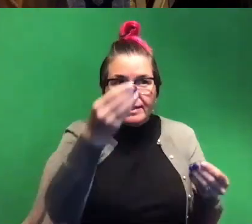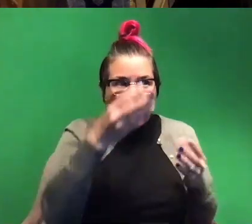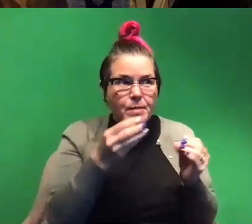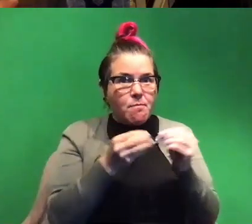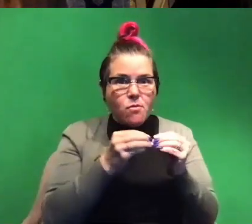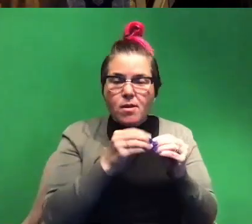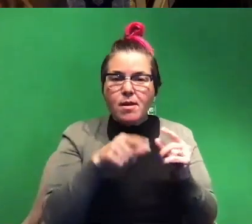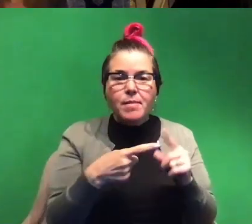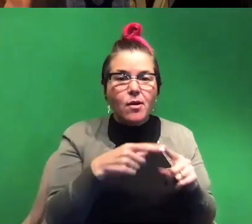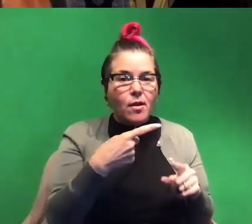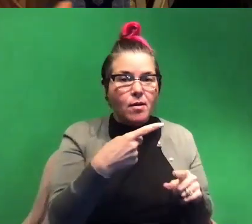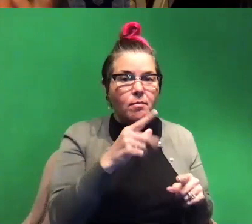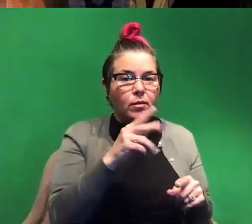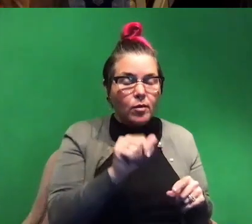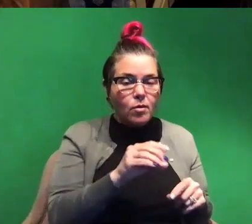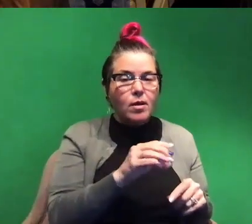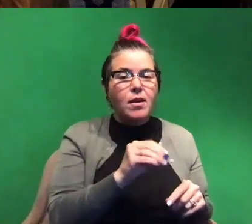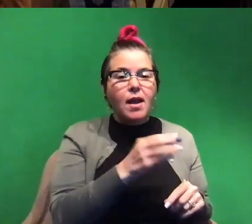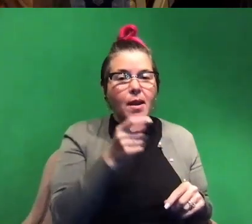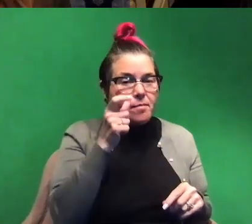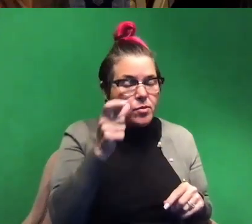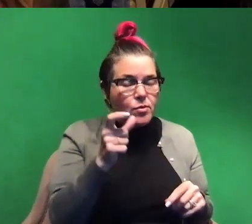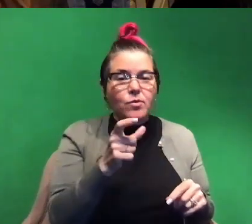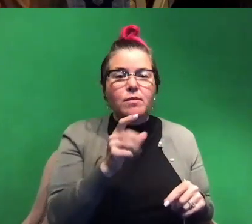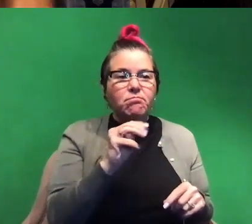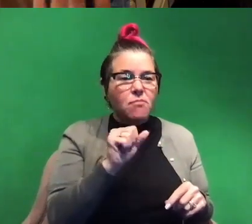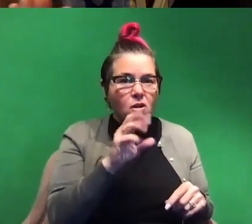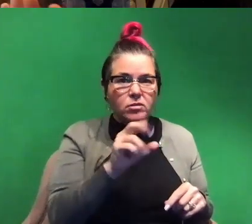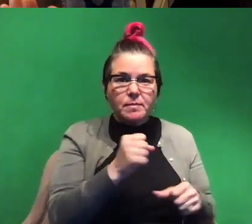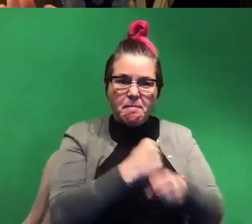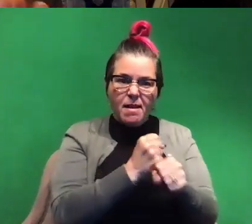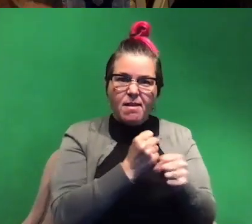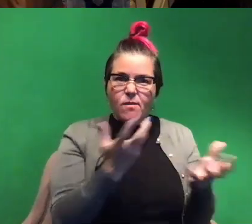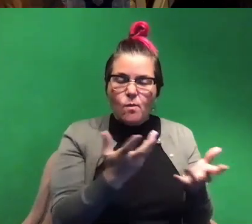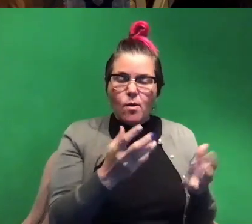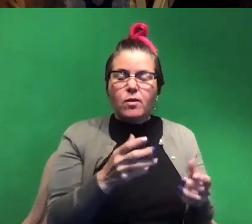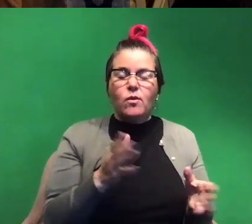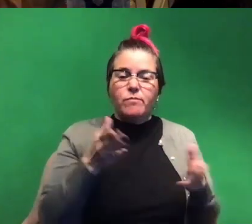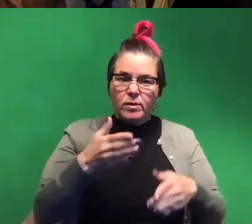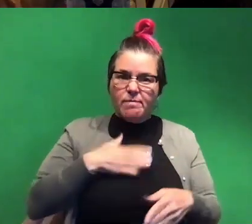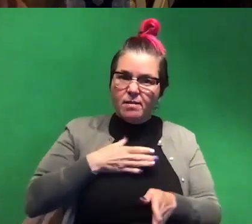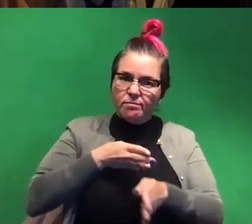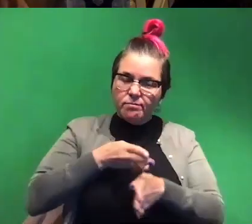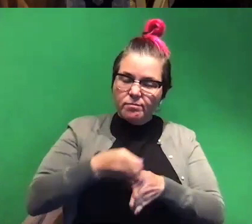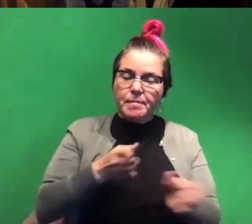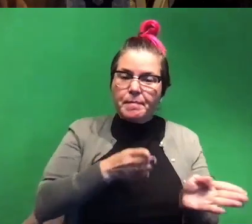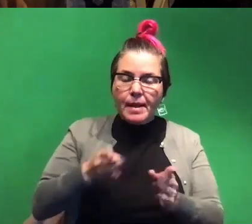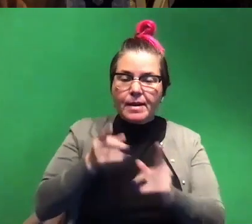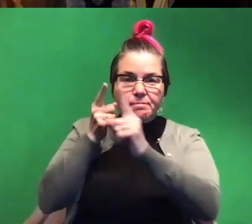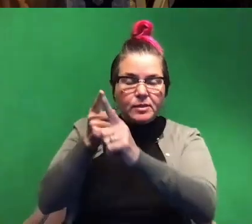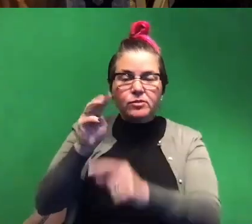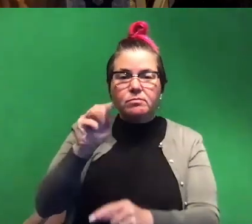how Pluto and Moon and what Mars is made of, or doing what I do and planning missions to